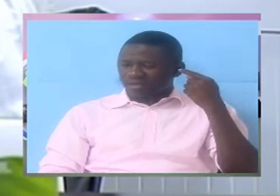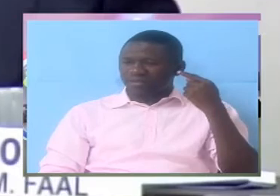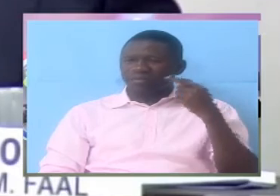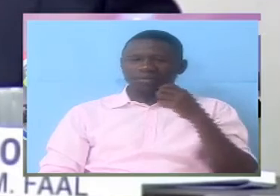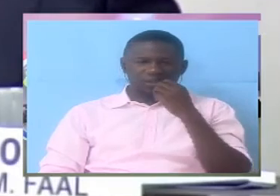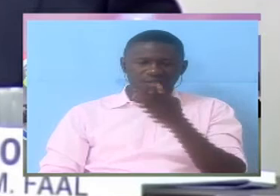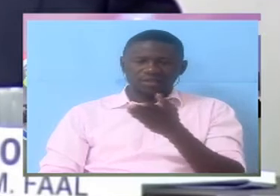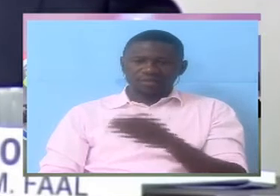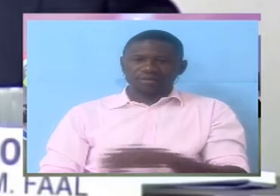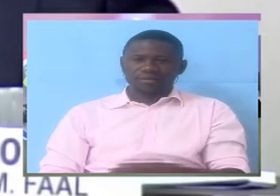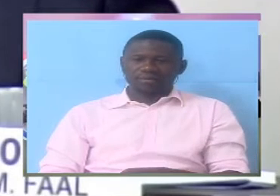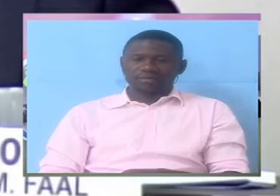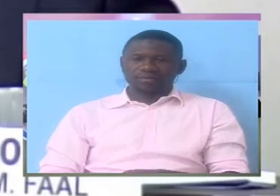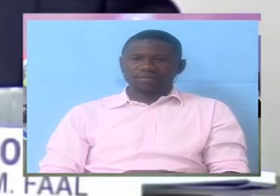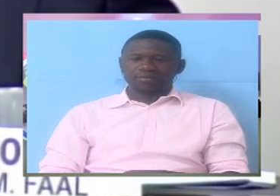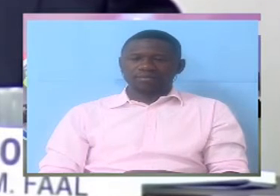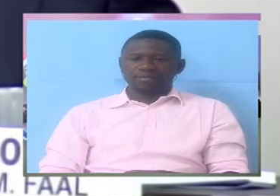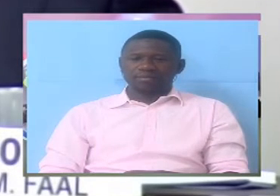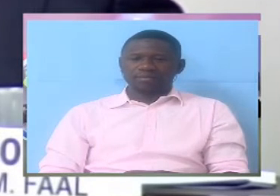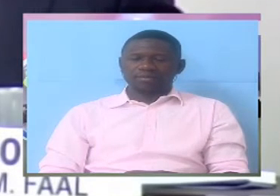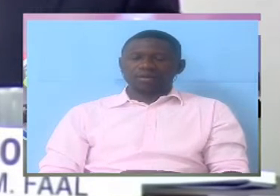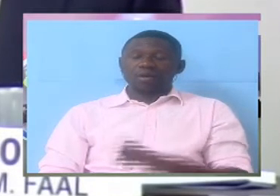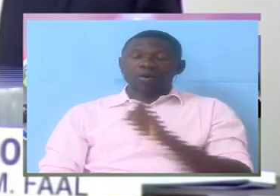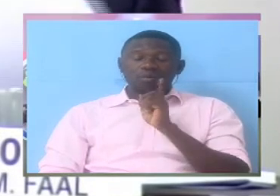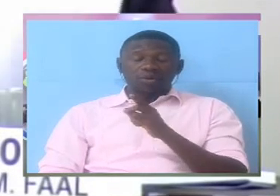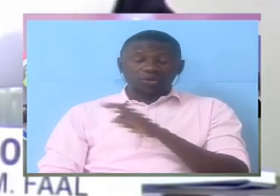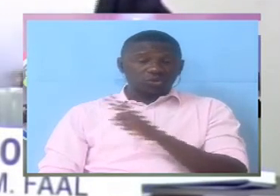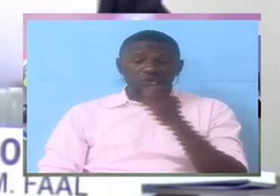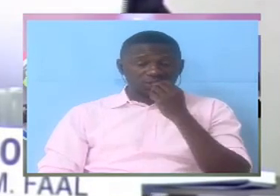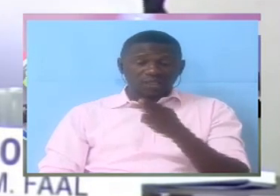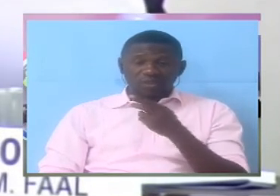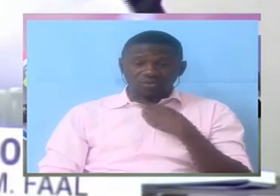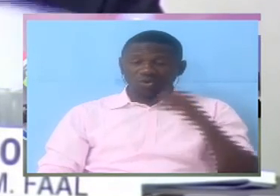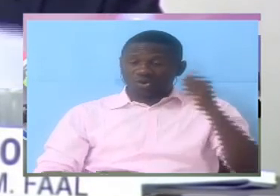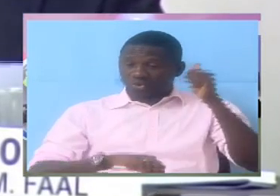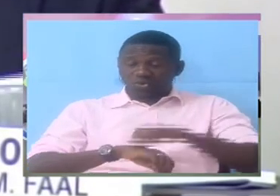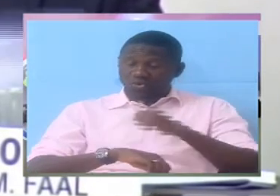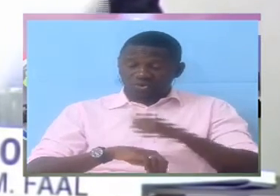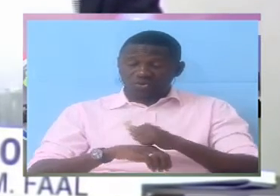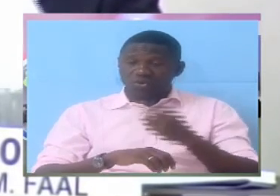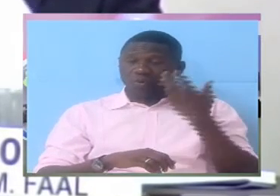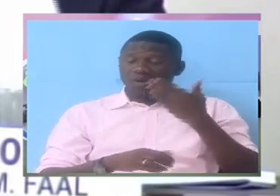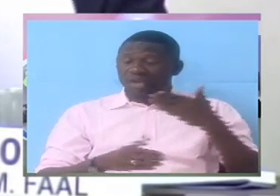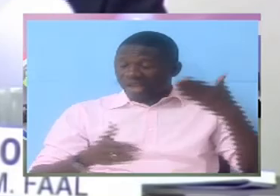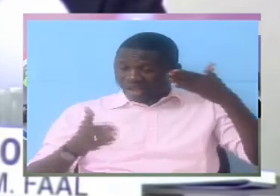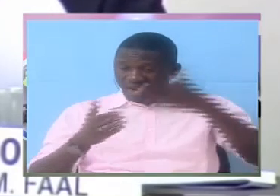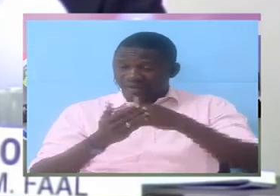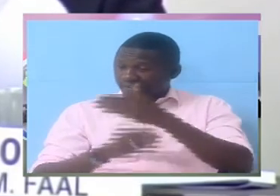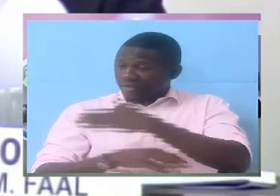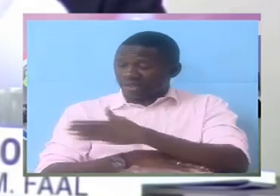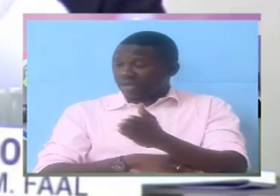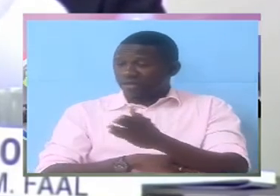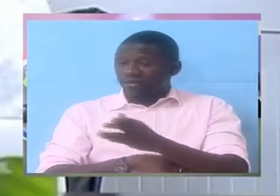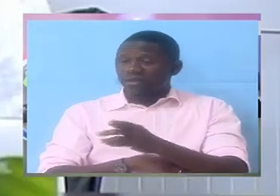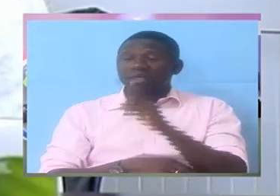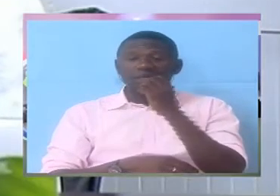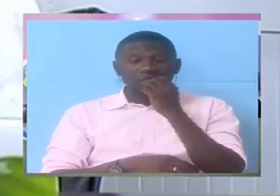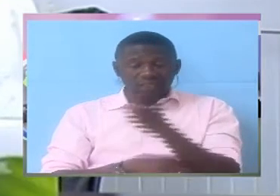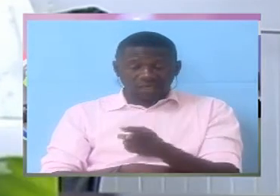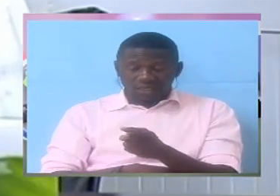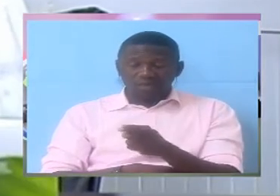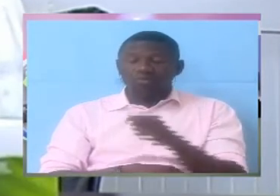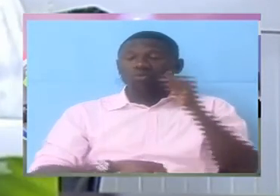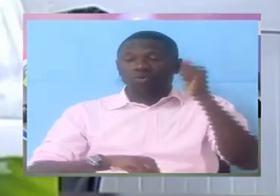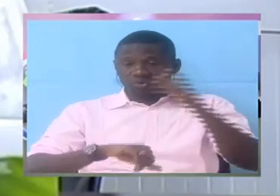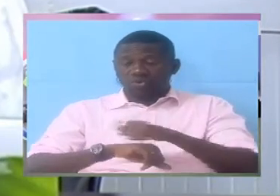But he didn't say he was tortured upon arrival at the gate. He was tortured at the hall. Bara mafo kabirim bunda la londe ya tajire ya de